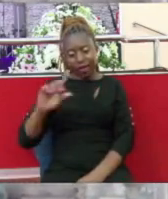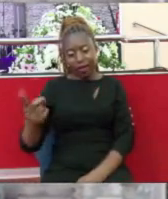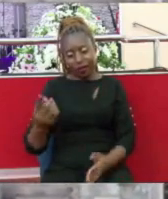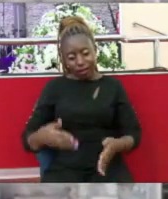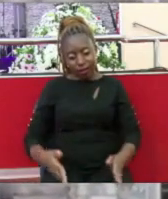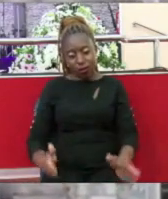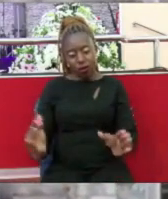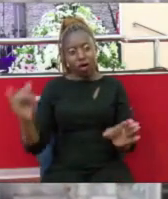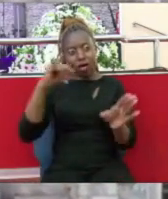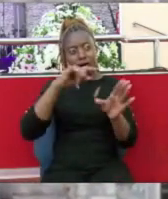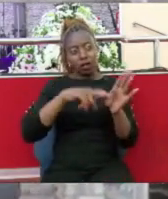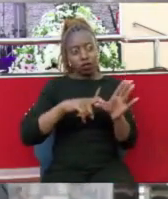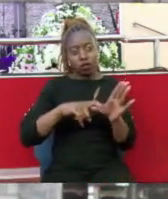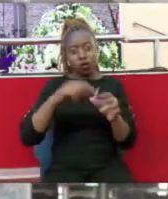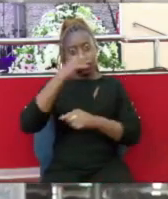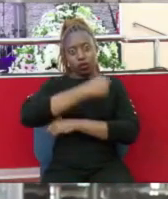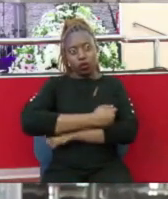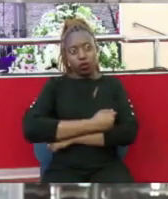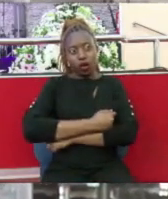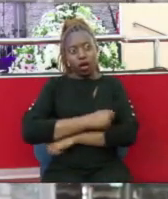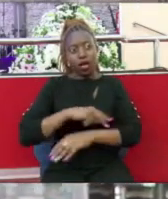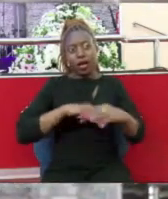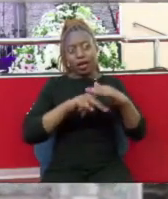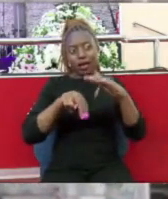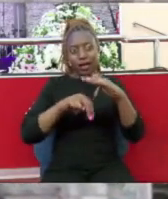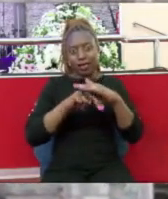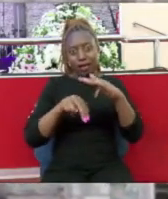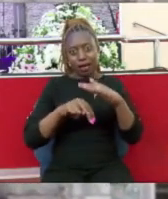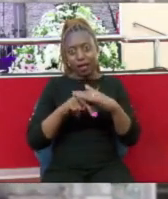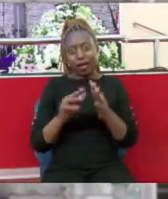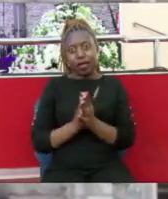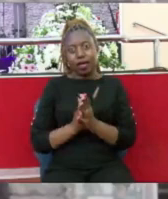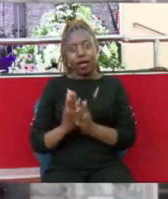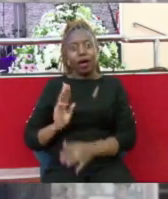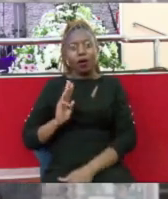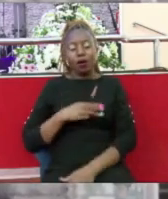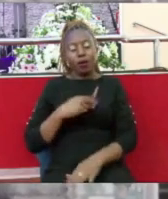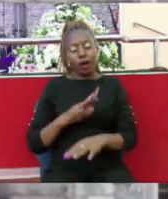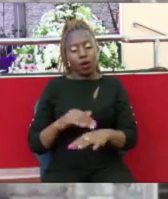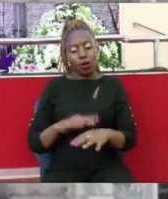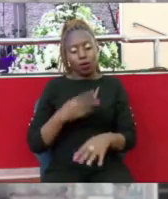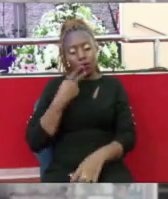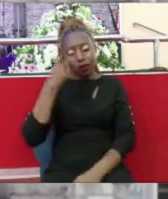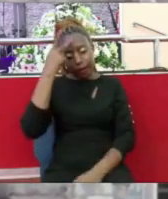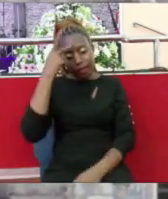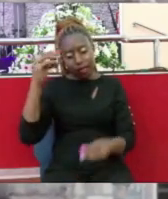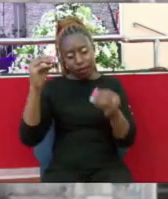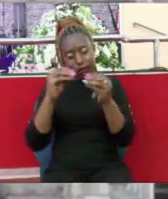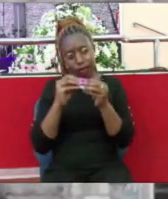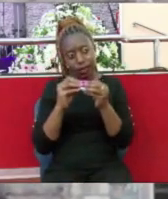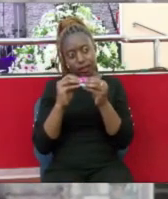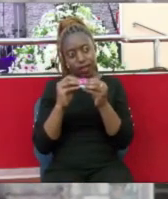school, in nursery, we had, after that, we were called for a teacher's, a parents' meeting.